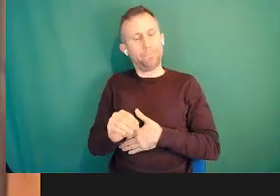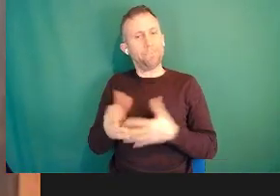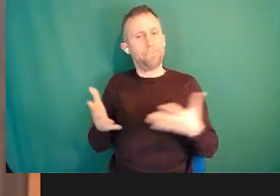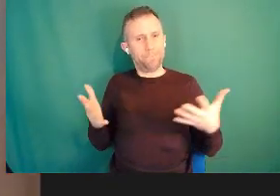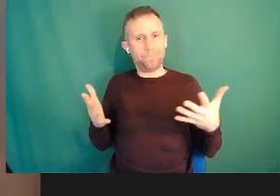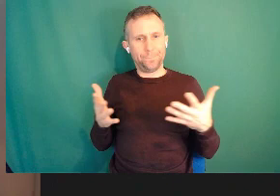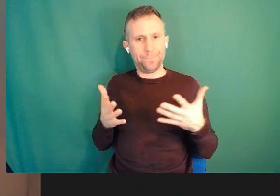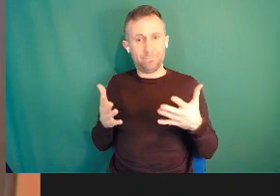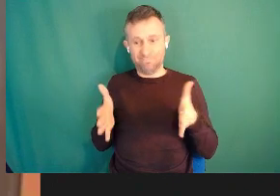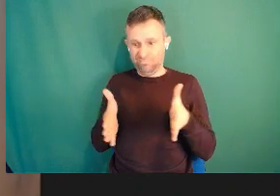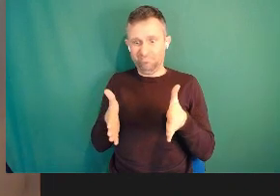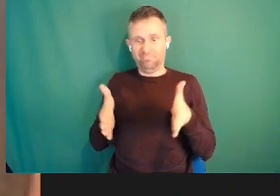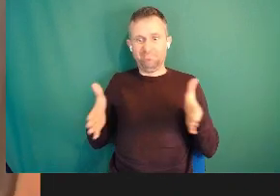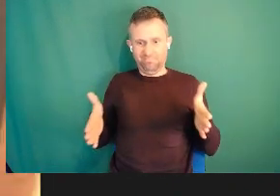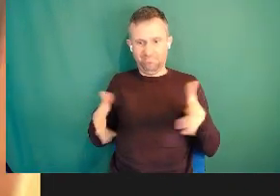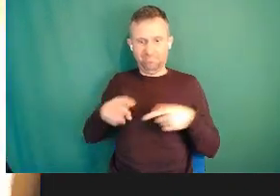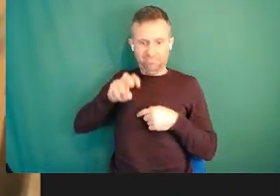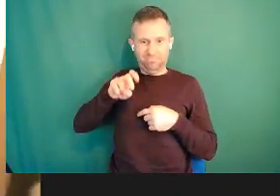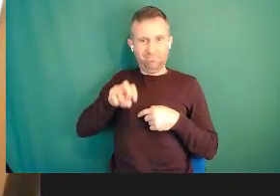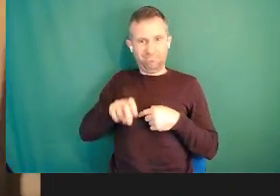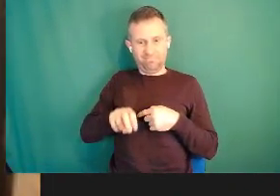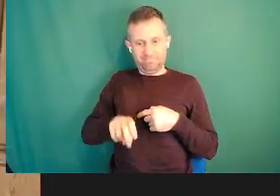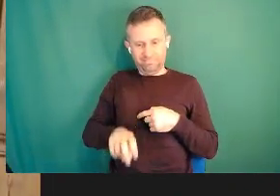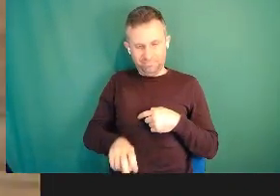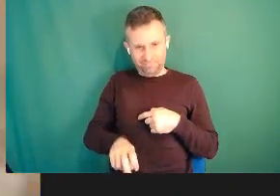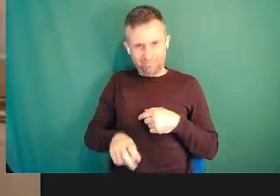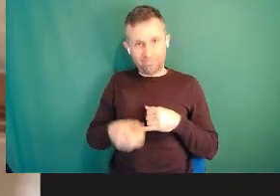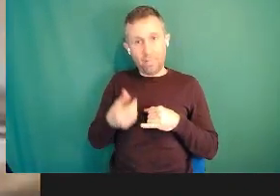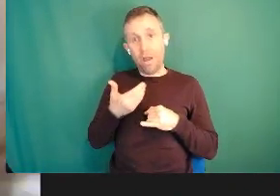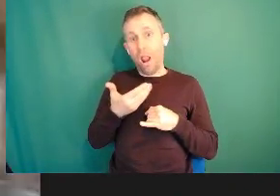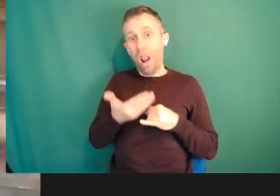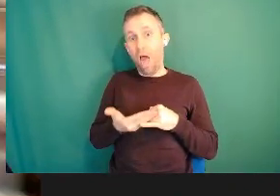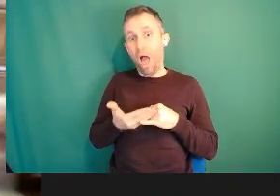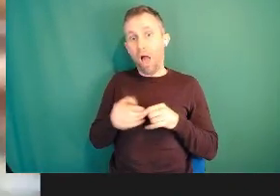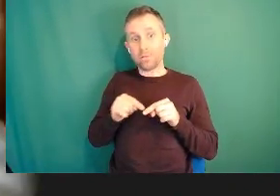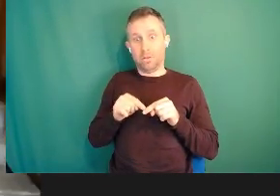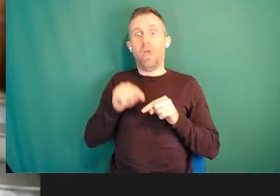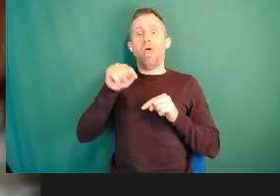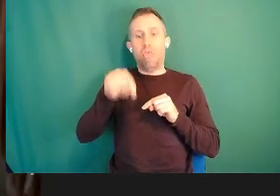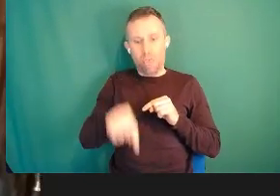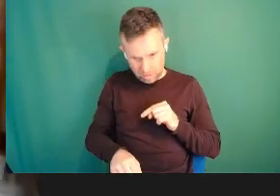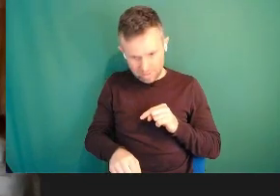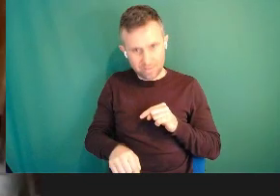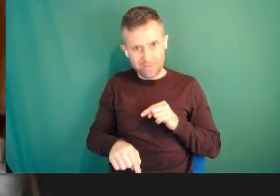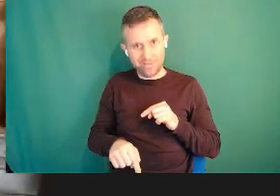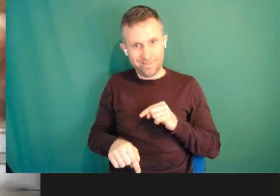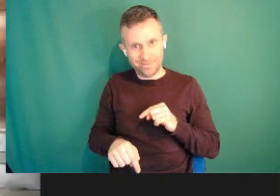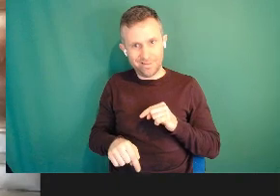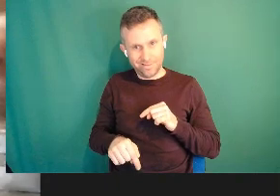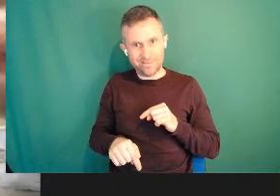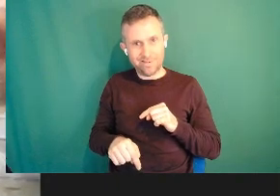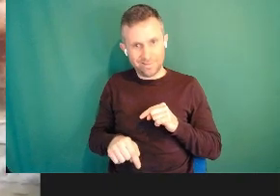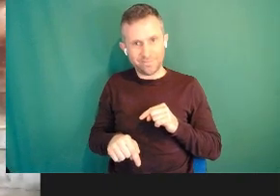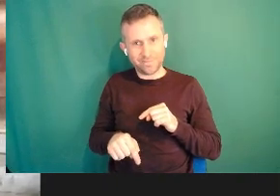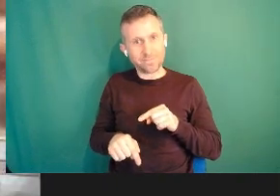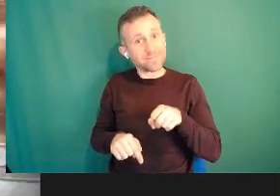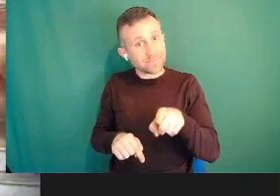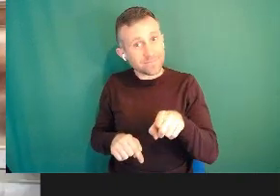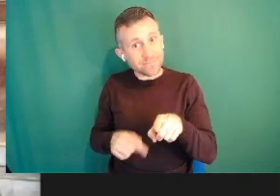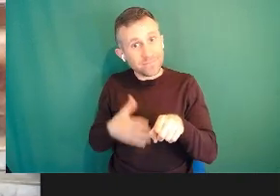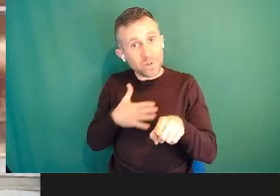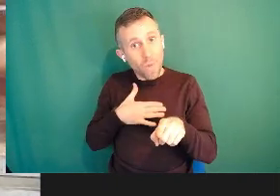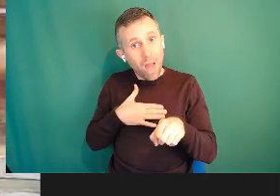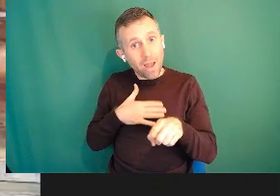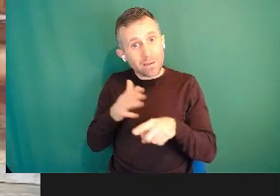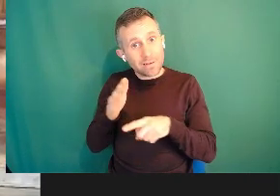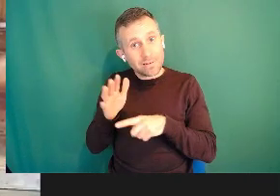then there's a rather steep step on the bottom. And for Ghost fans, we've got